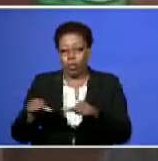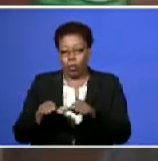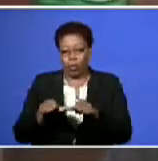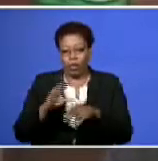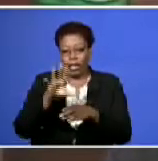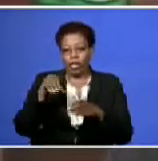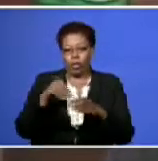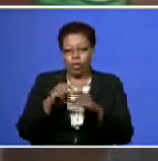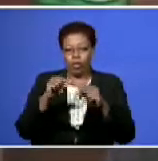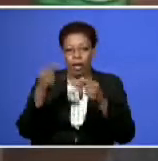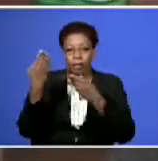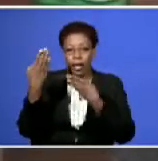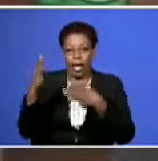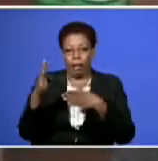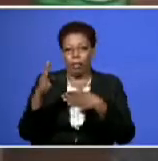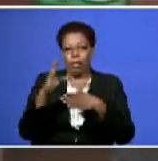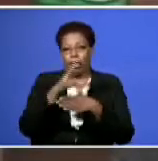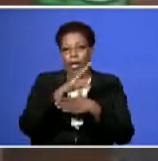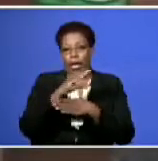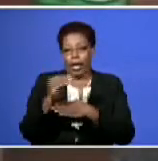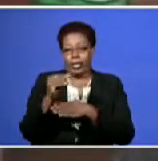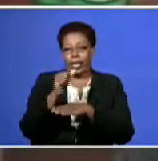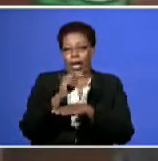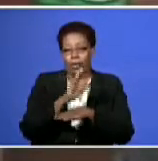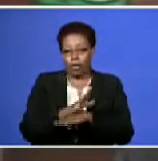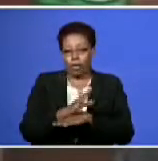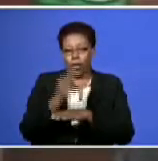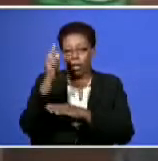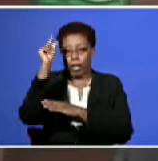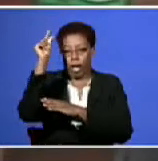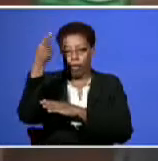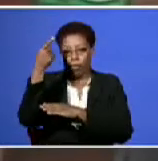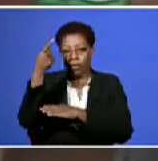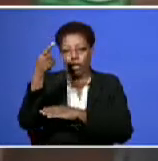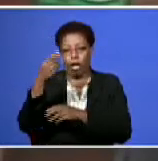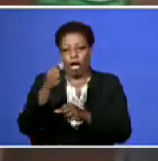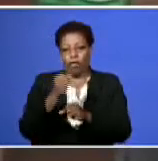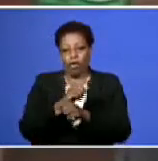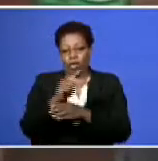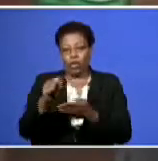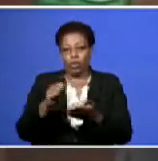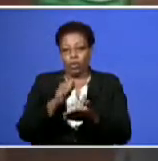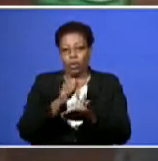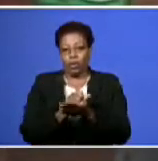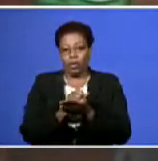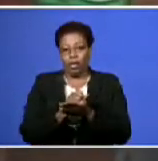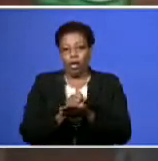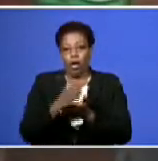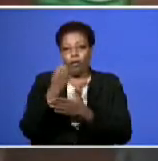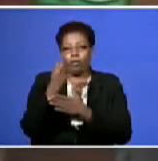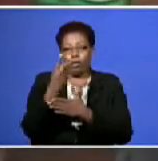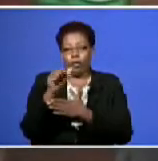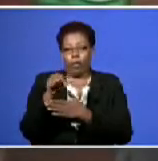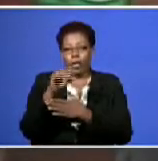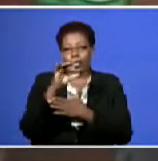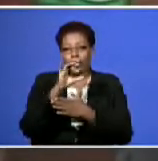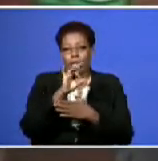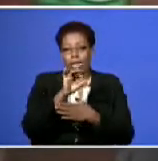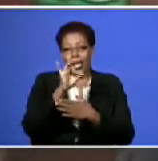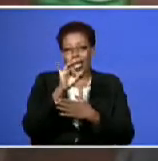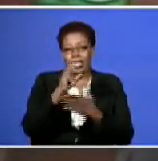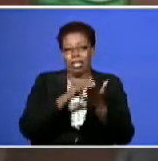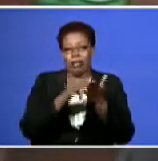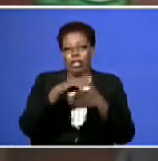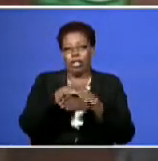Bahama. The government of the Bahamas has received a total of $12.8